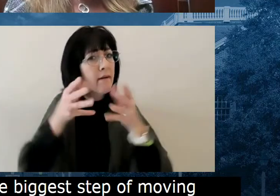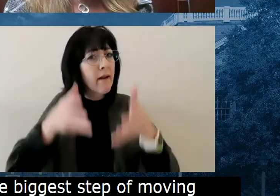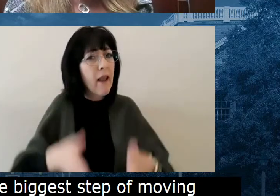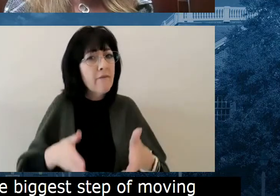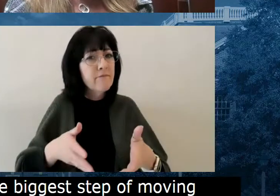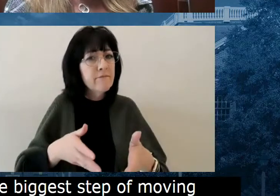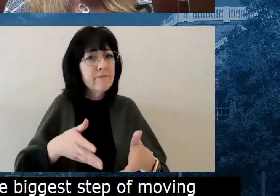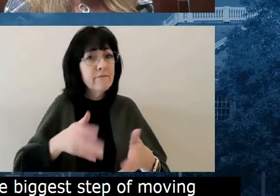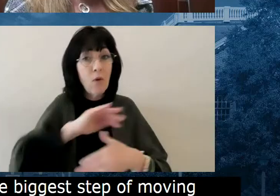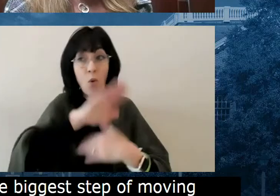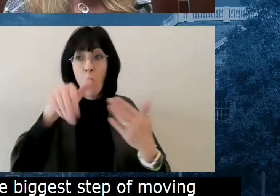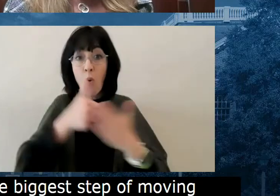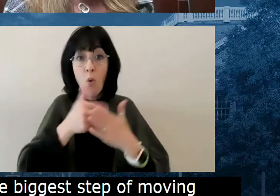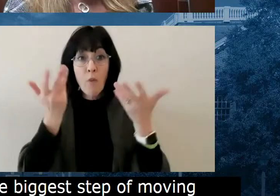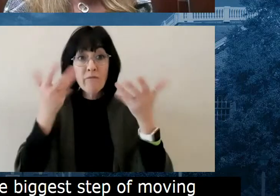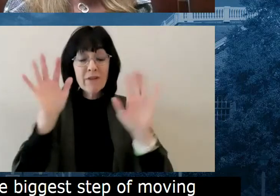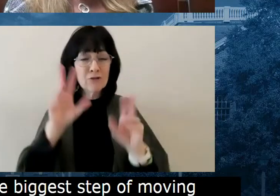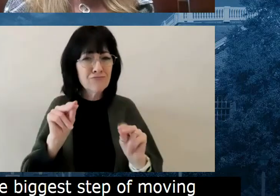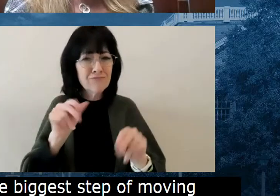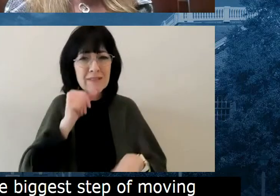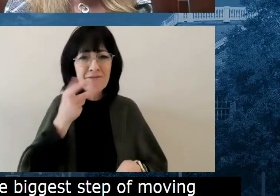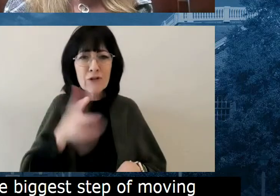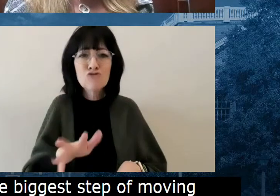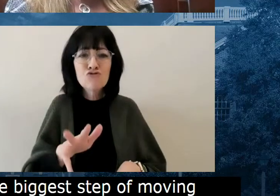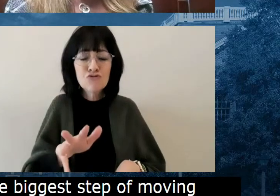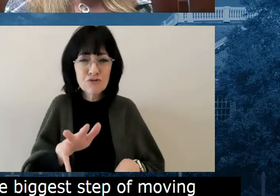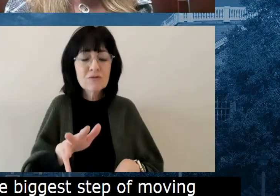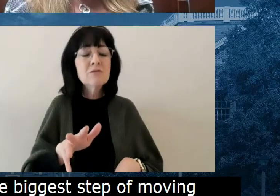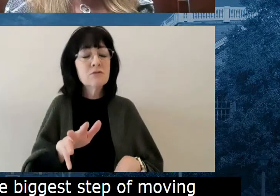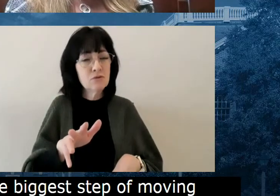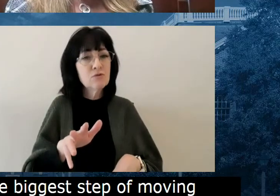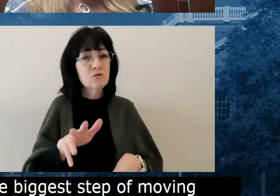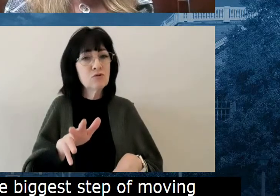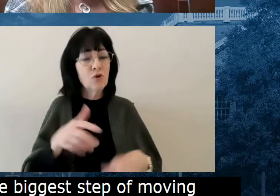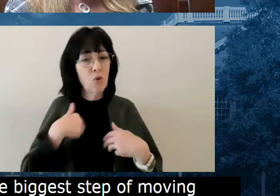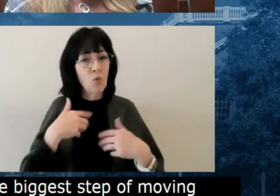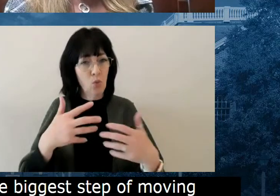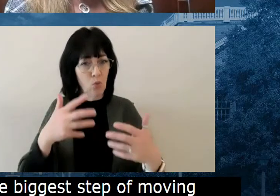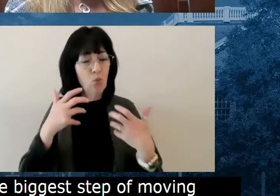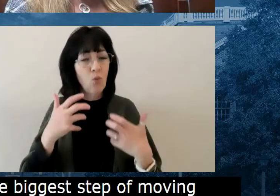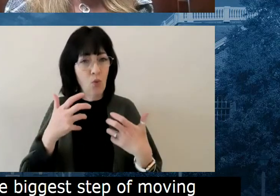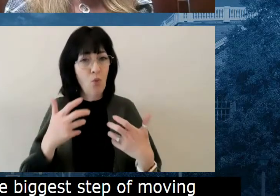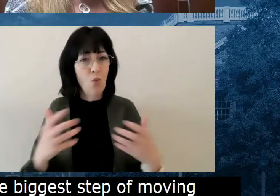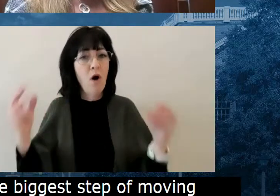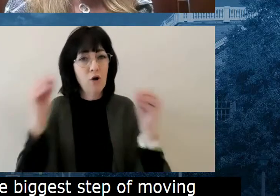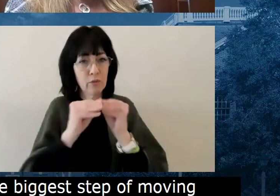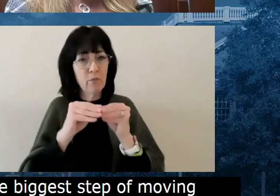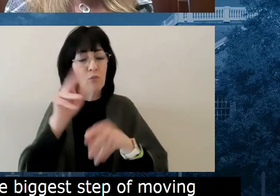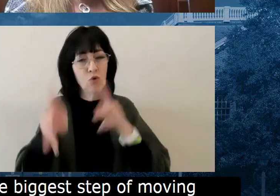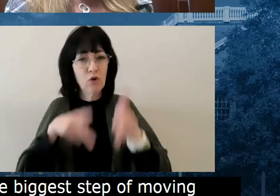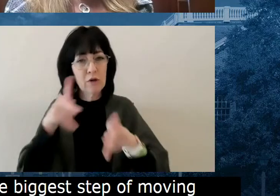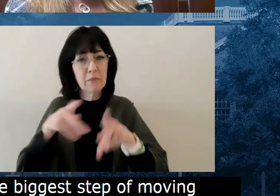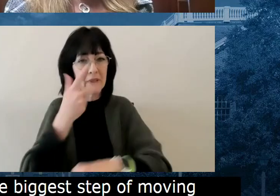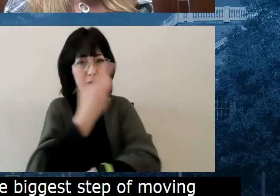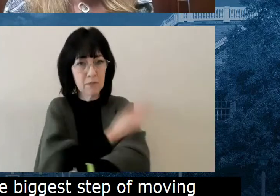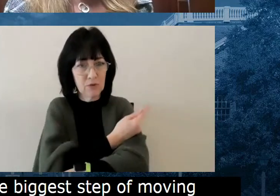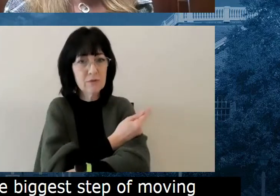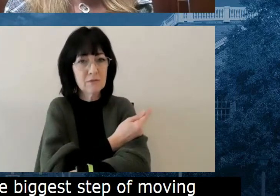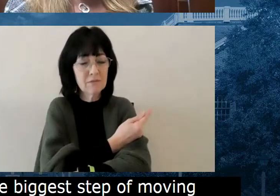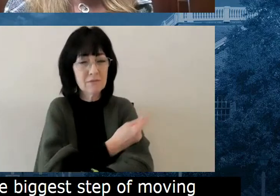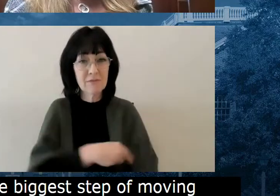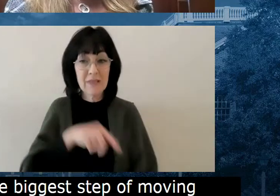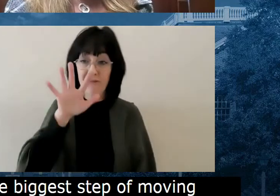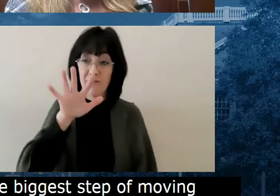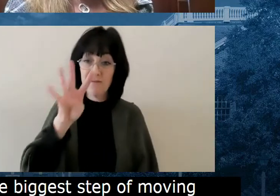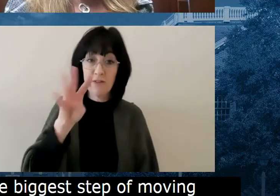than 40% as we are now with fully vaccinated, 54%. partially vaccinated,